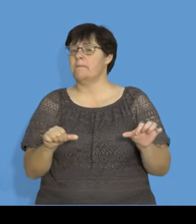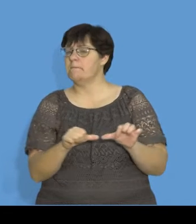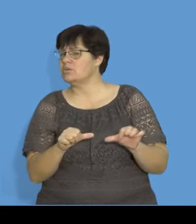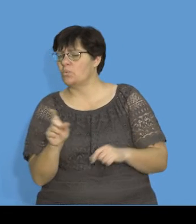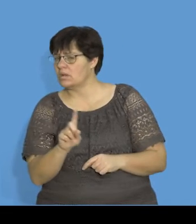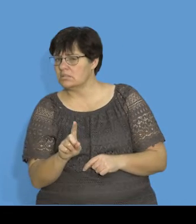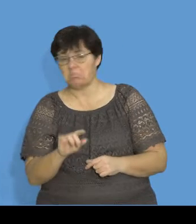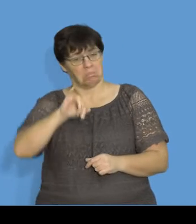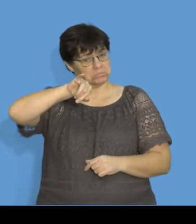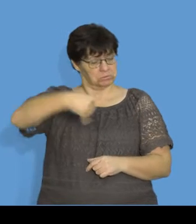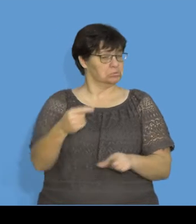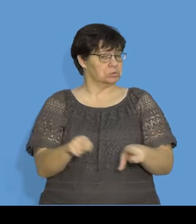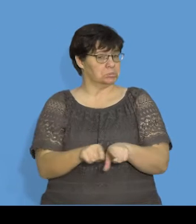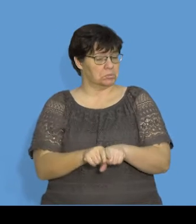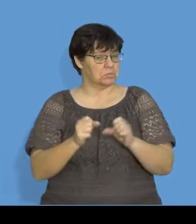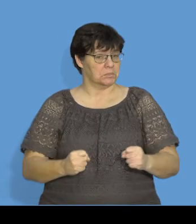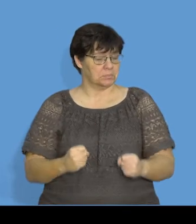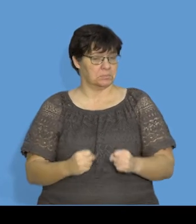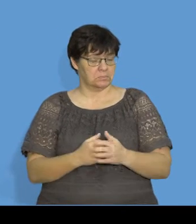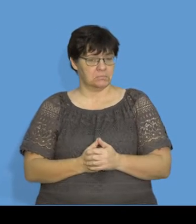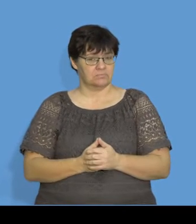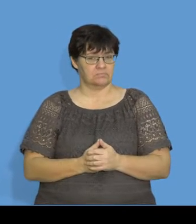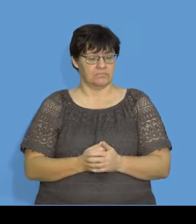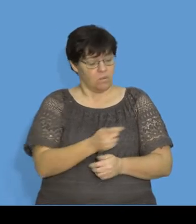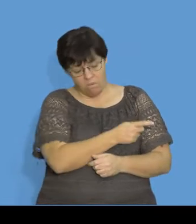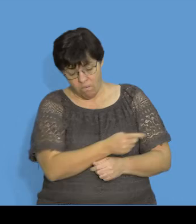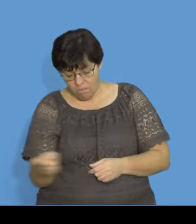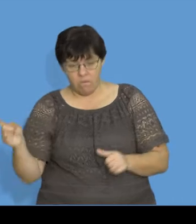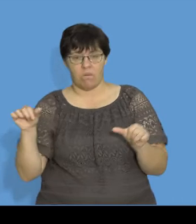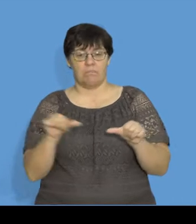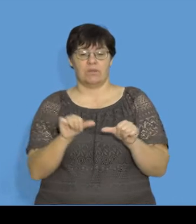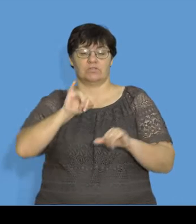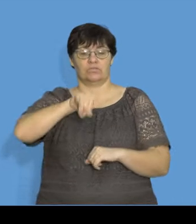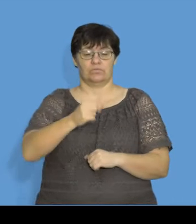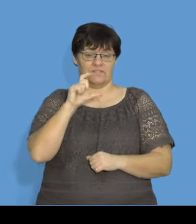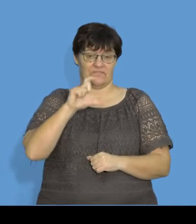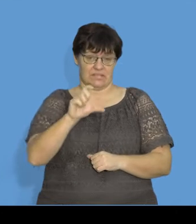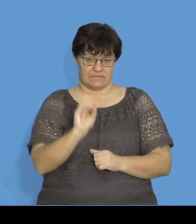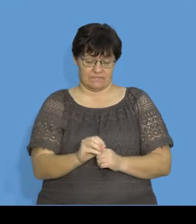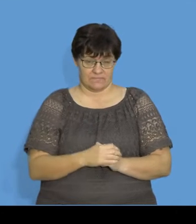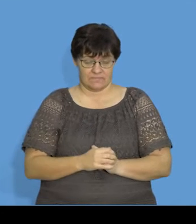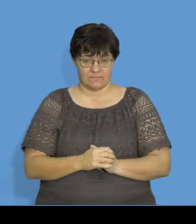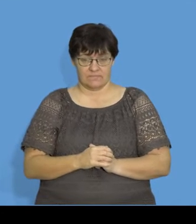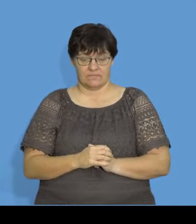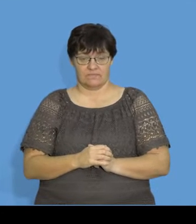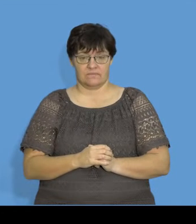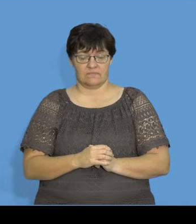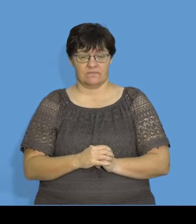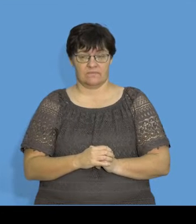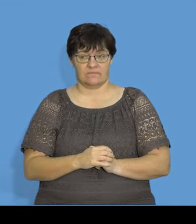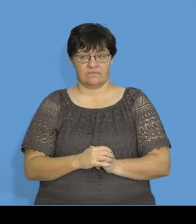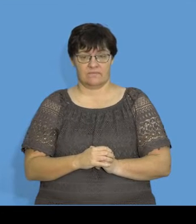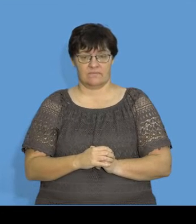also measured in joules. All of these are measured in joules, okay?